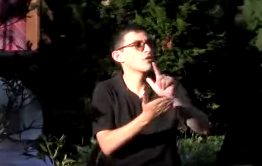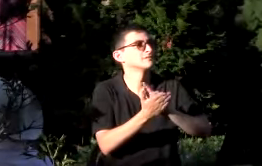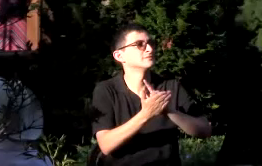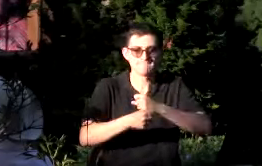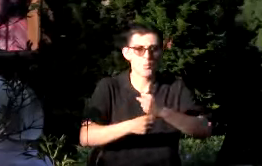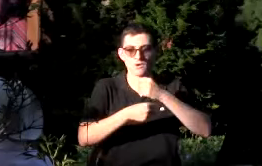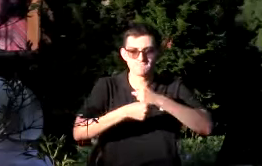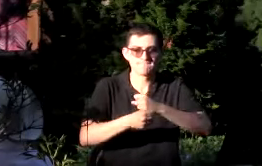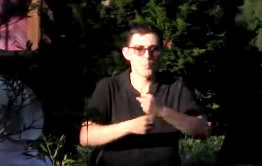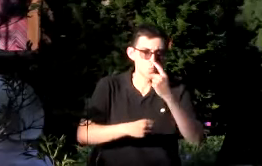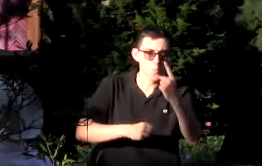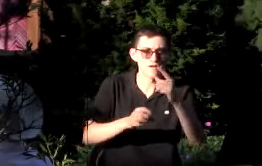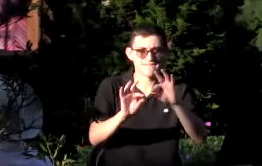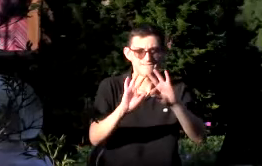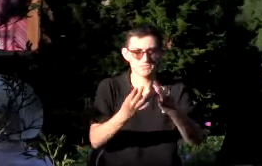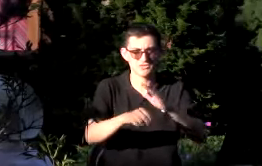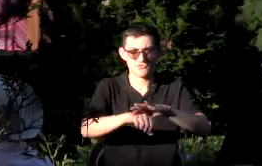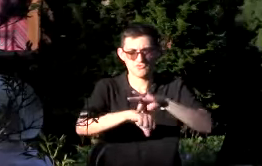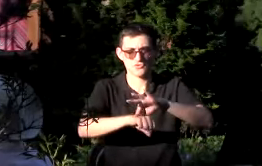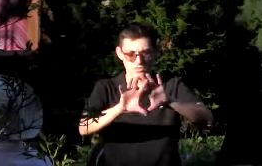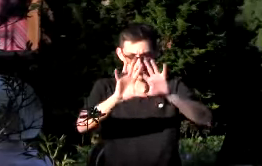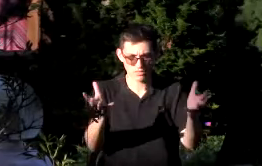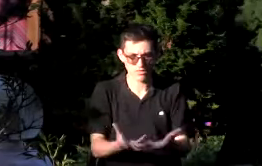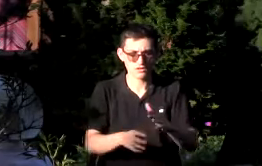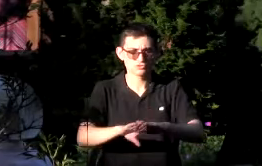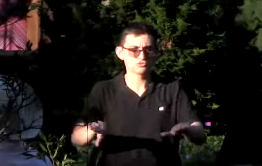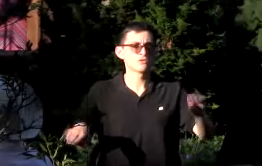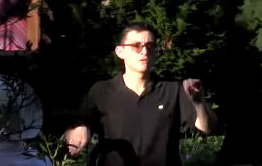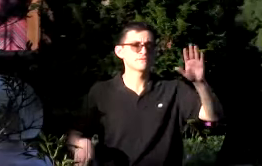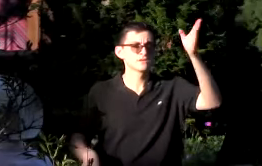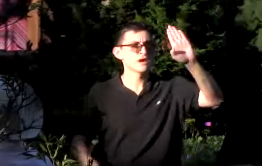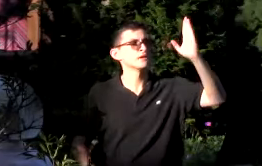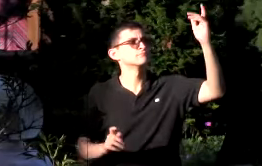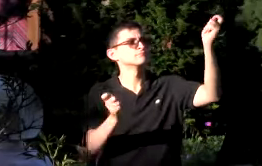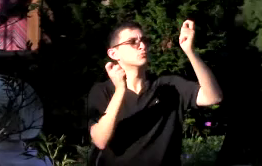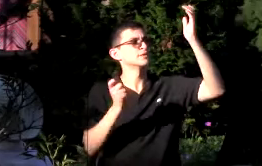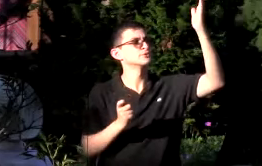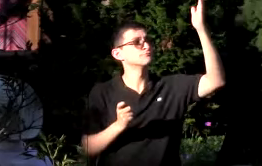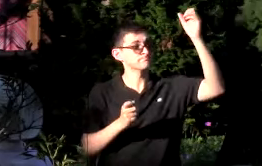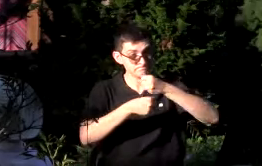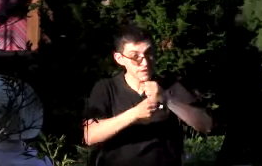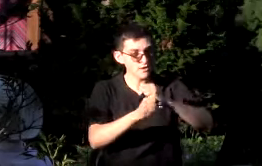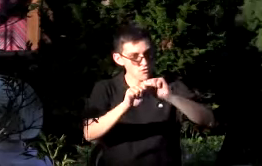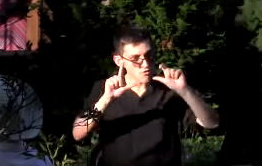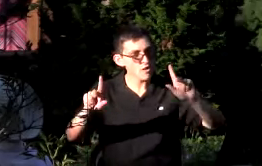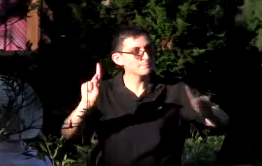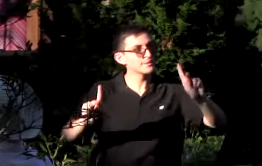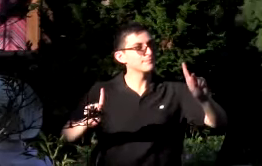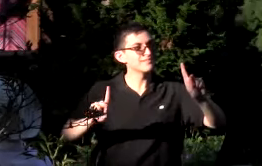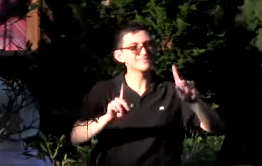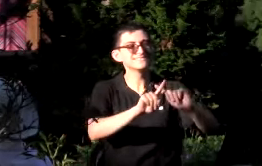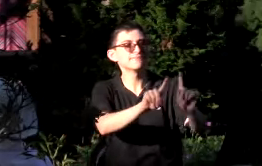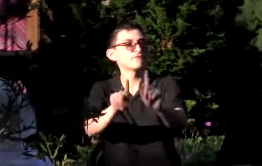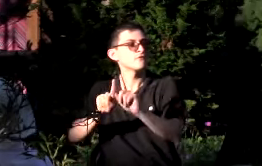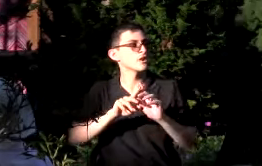earth, the children of one God. God, we praise you, who made all people different, yet all alike.